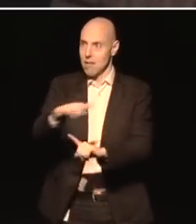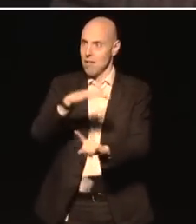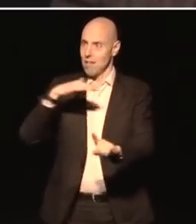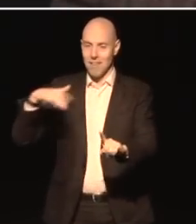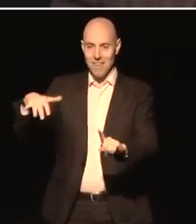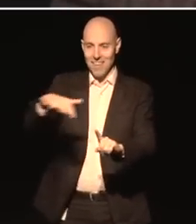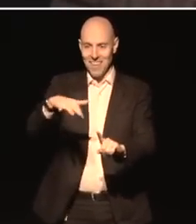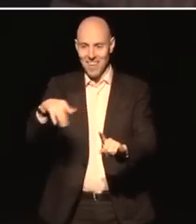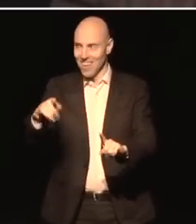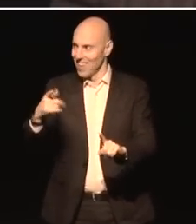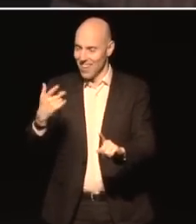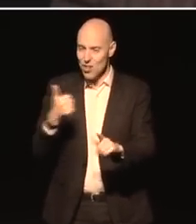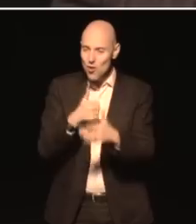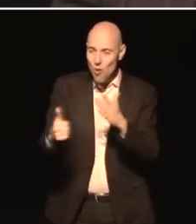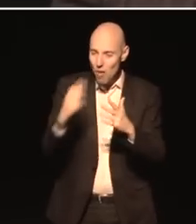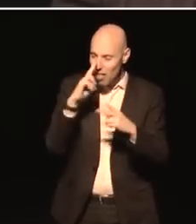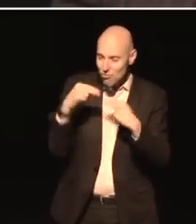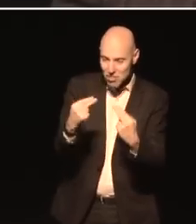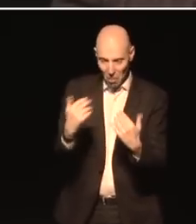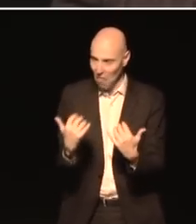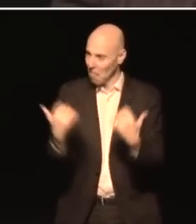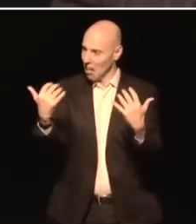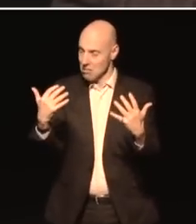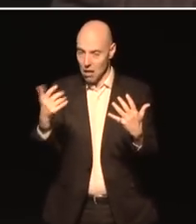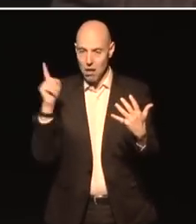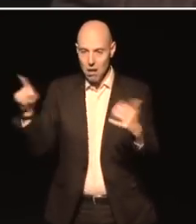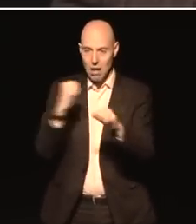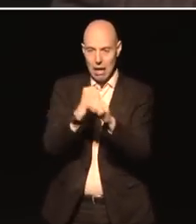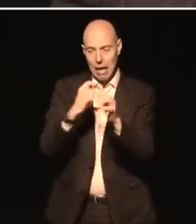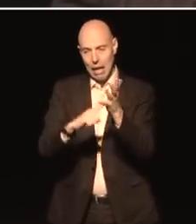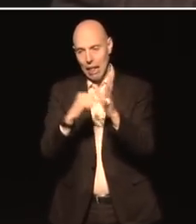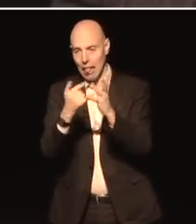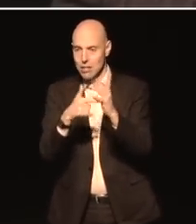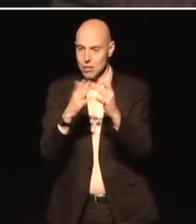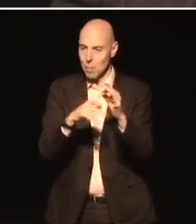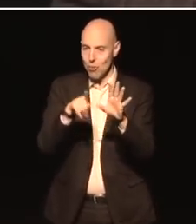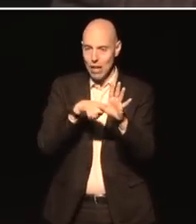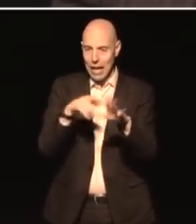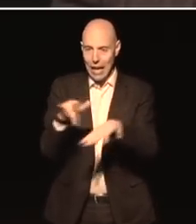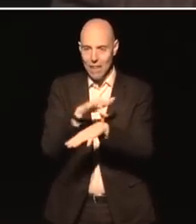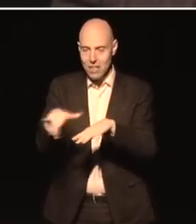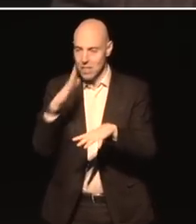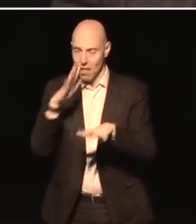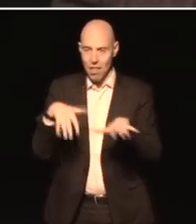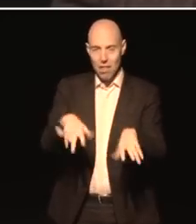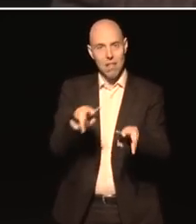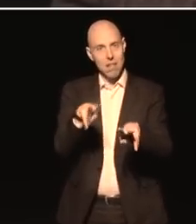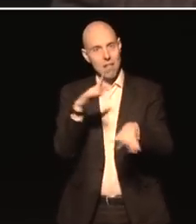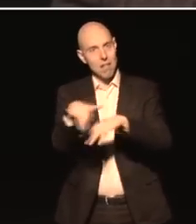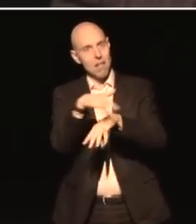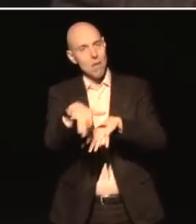ambience outside a traditional theater. And it was quite overwhelming for both the audience and